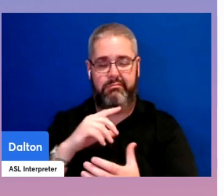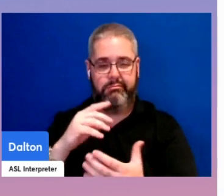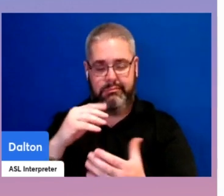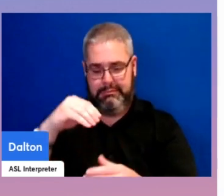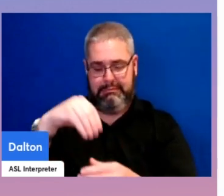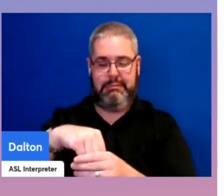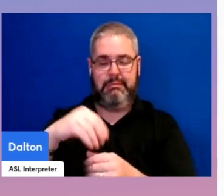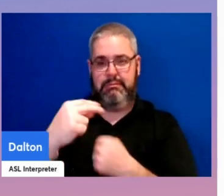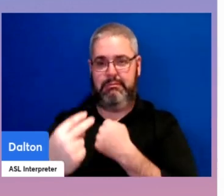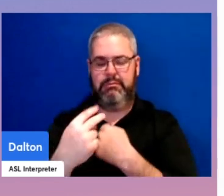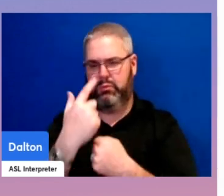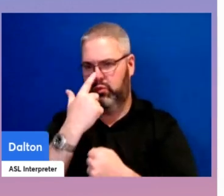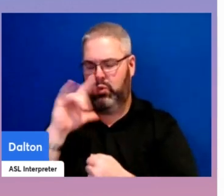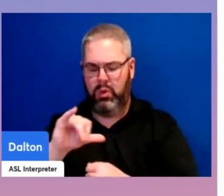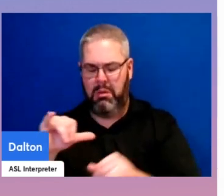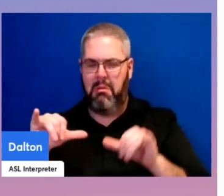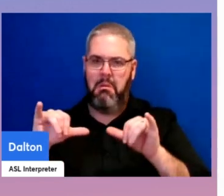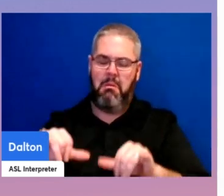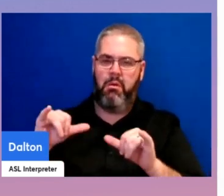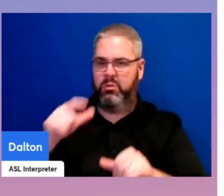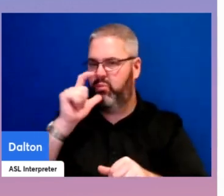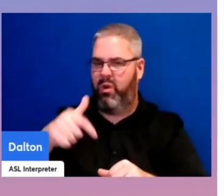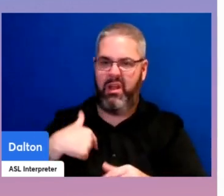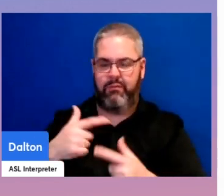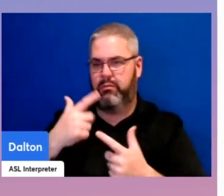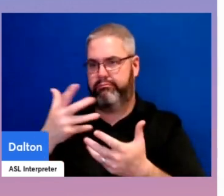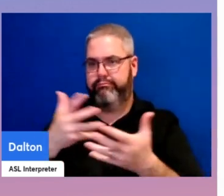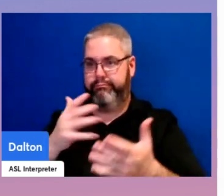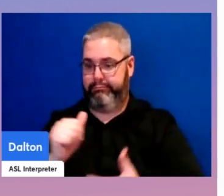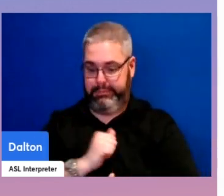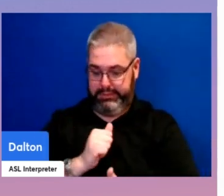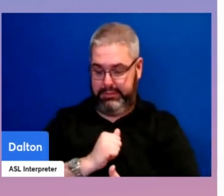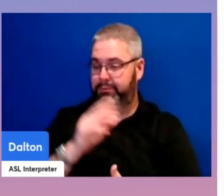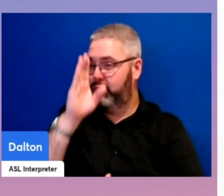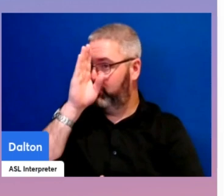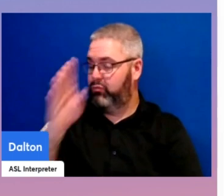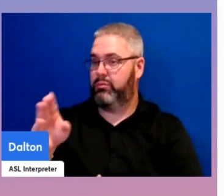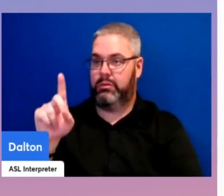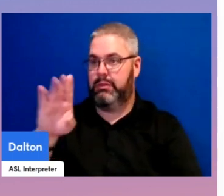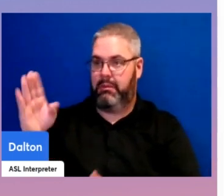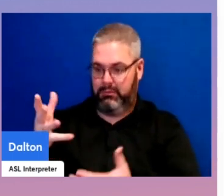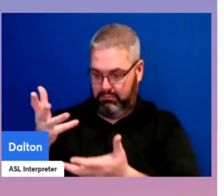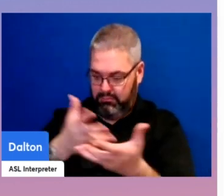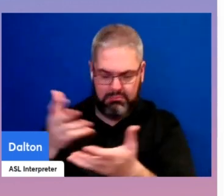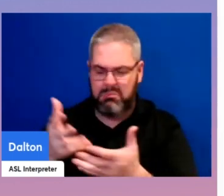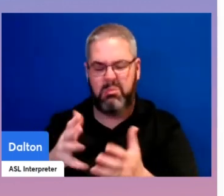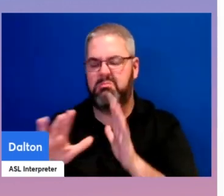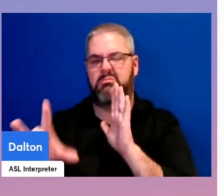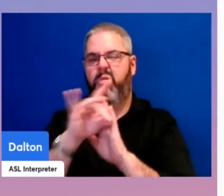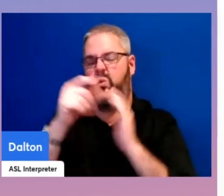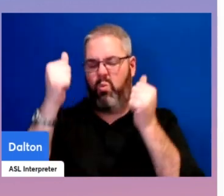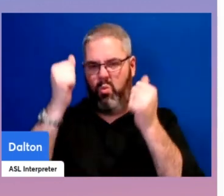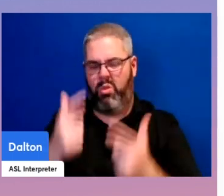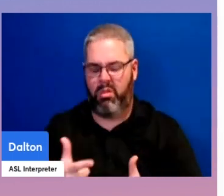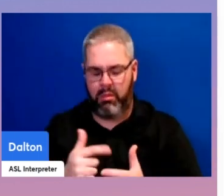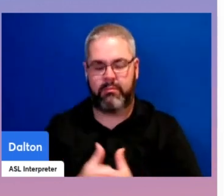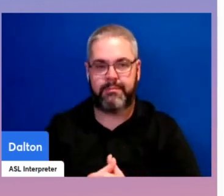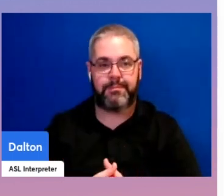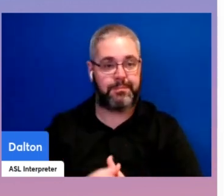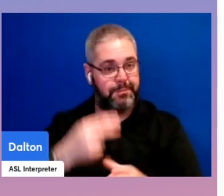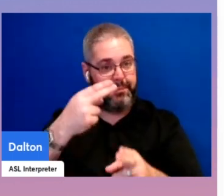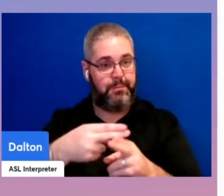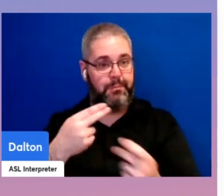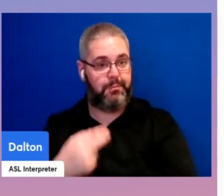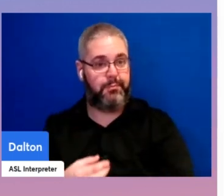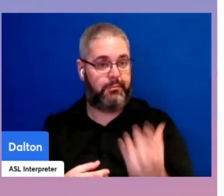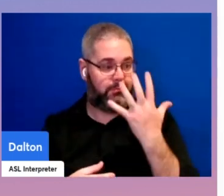so I don't have to just go ahead and interact with the database directly. This is really just doing a select all like we saw. So we see that we got back the name, and we're also